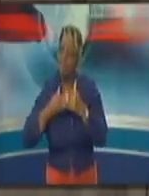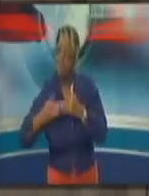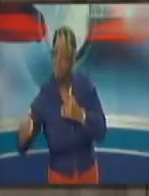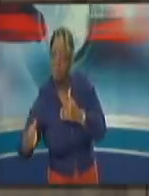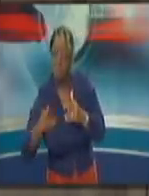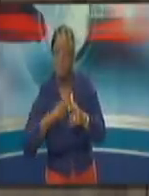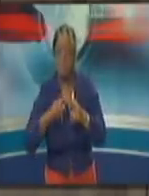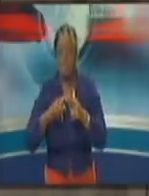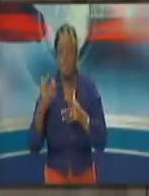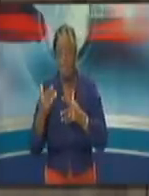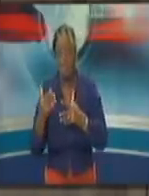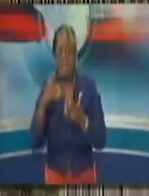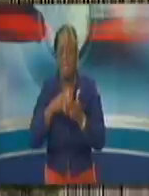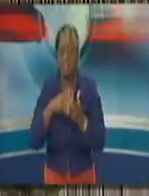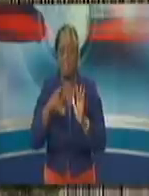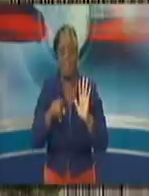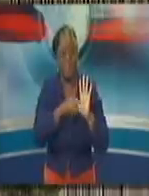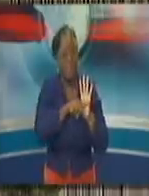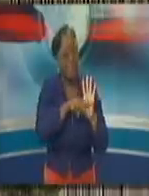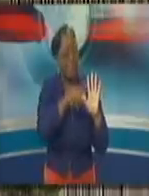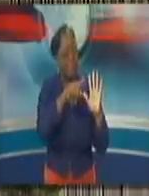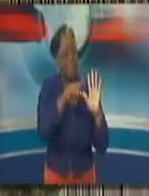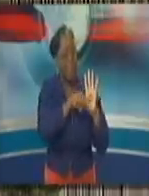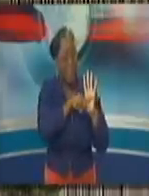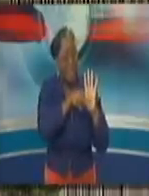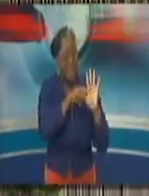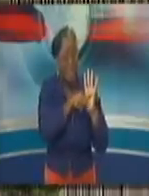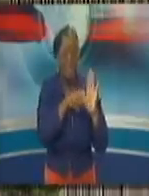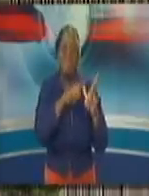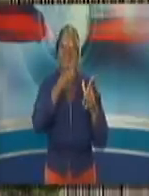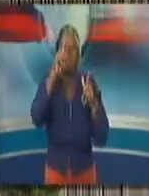them. Thank you. Sunil Lala.